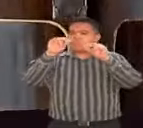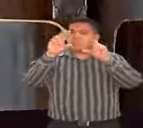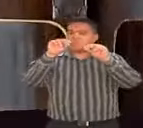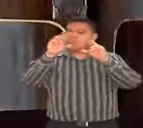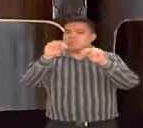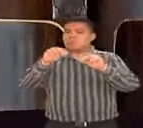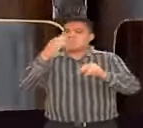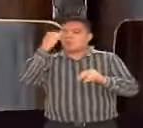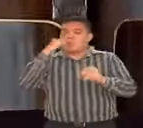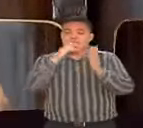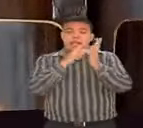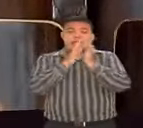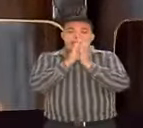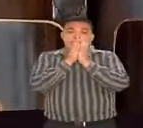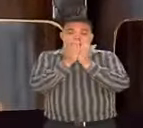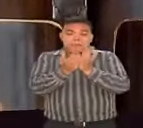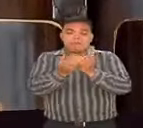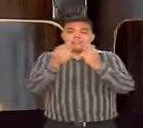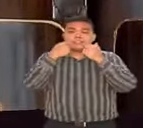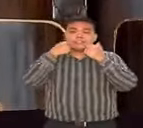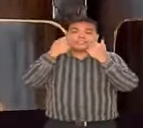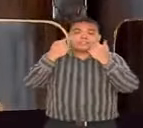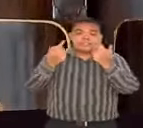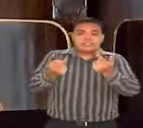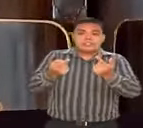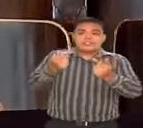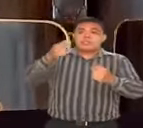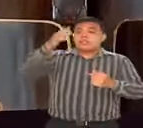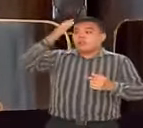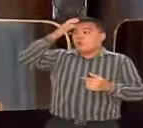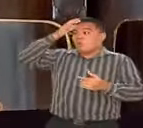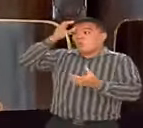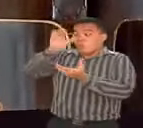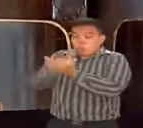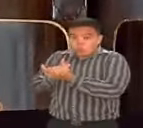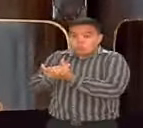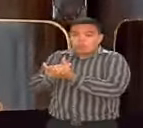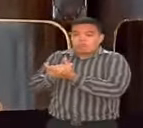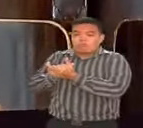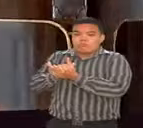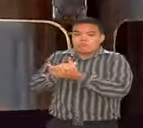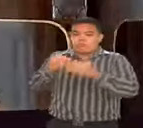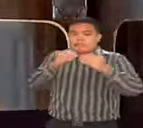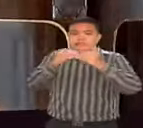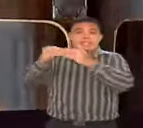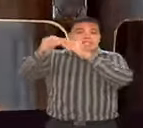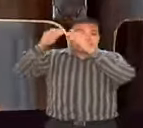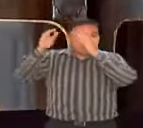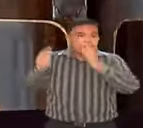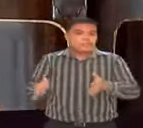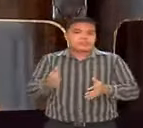mo ay gibutang sa Ginoo diri. Ang imo mang bana, tabangi imong bana maging leader.